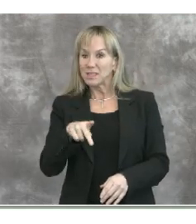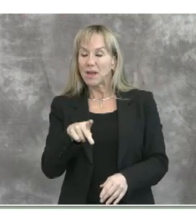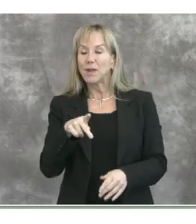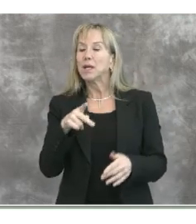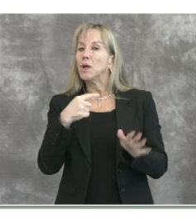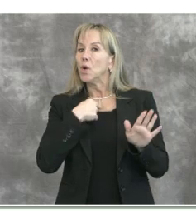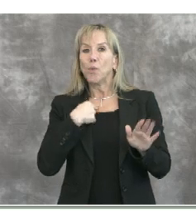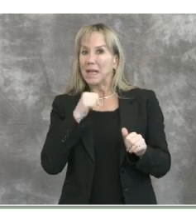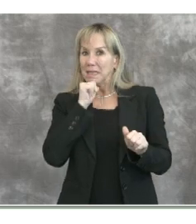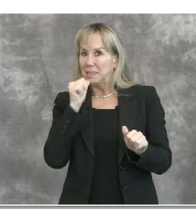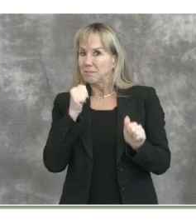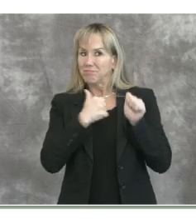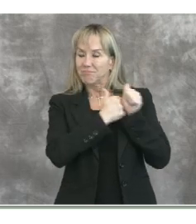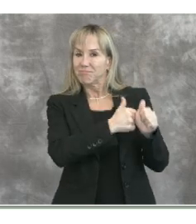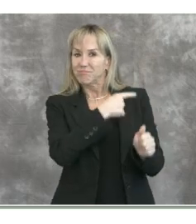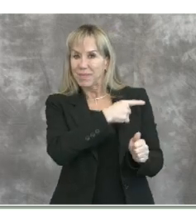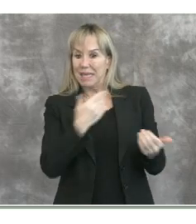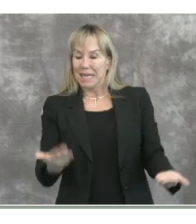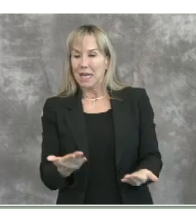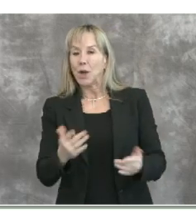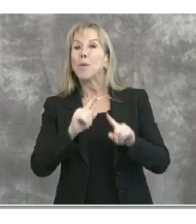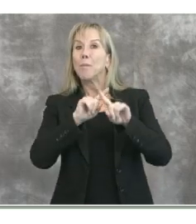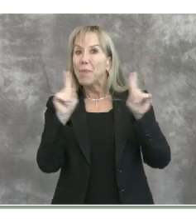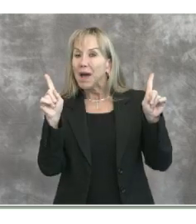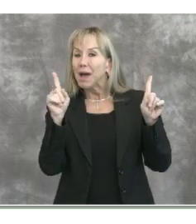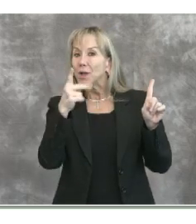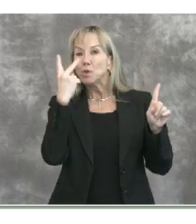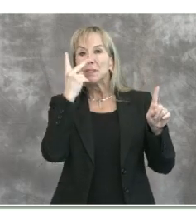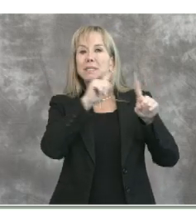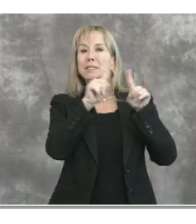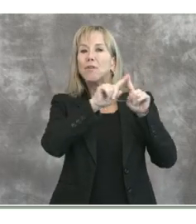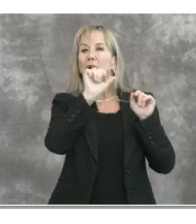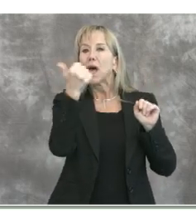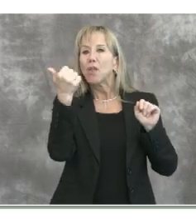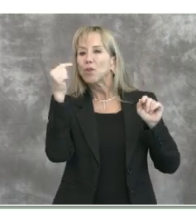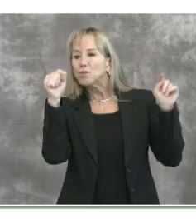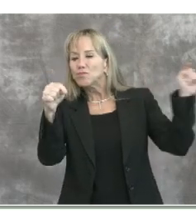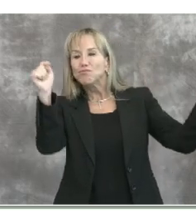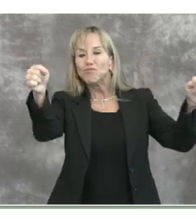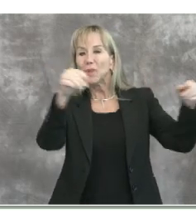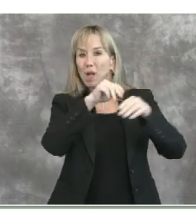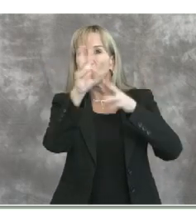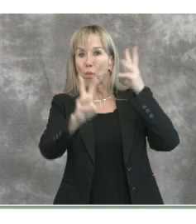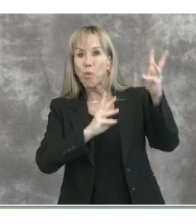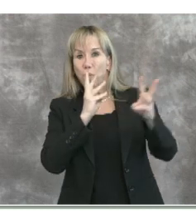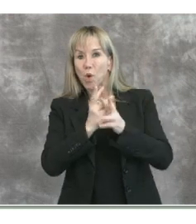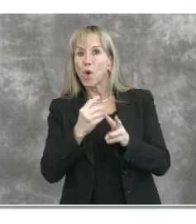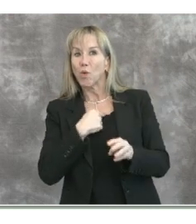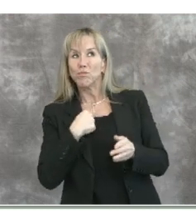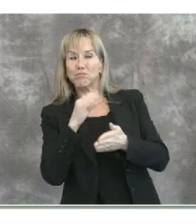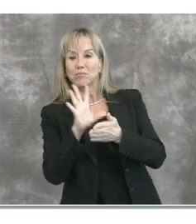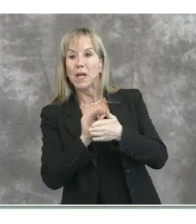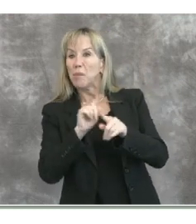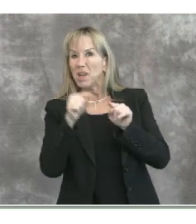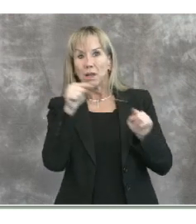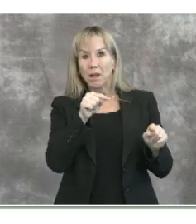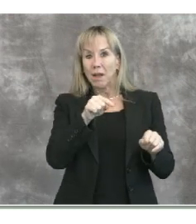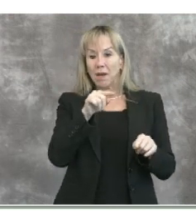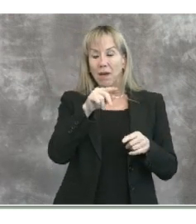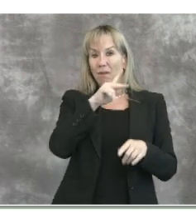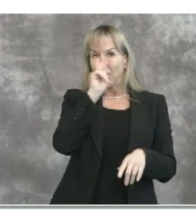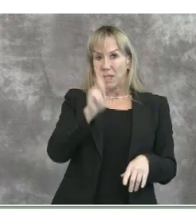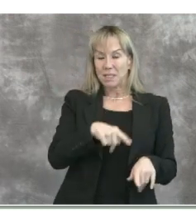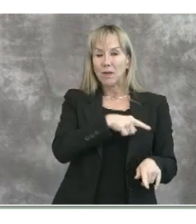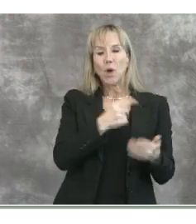we did not do here, but what you did see play out in multiple places around the world. Philadelphia waited 8 days